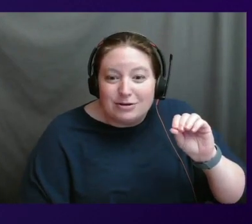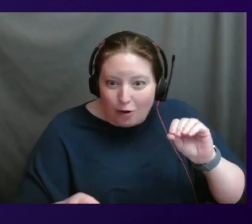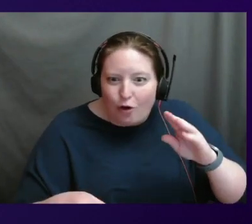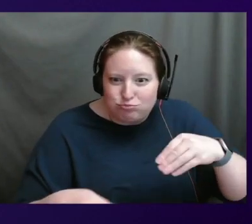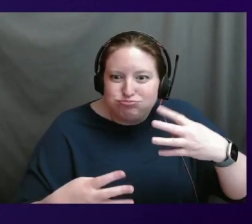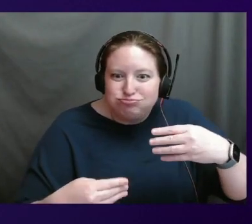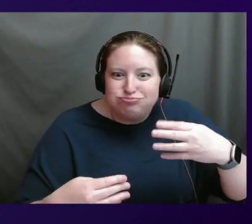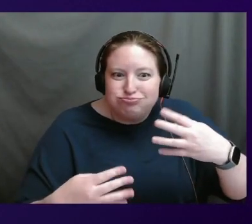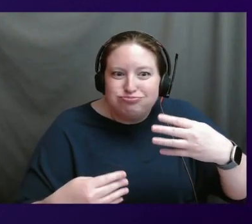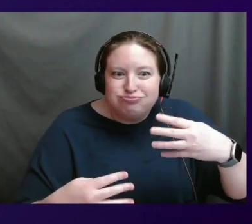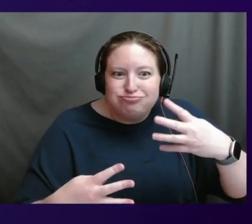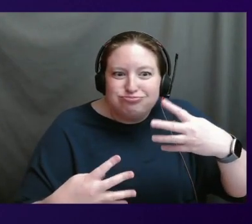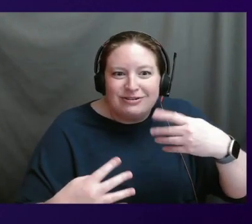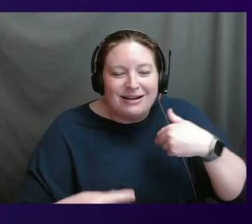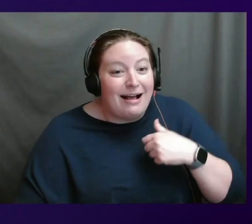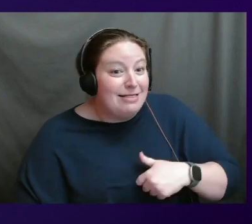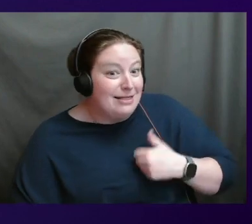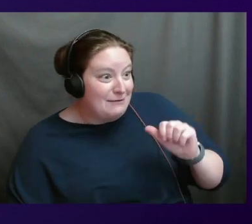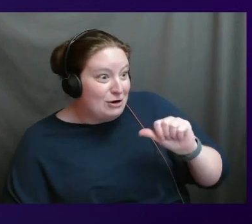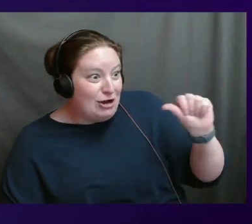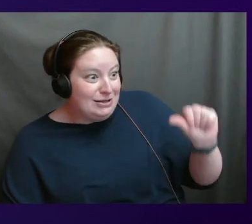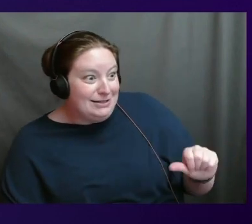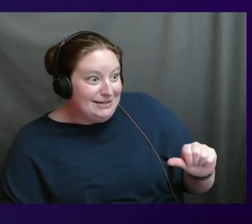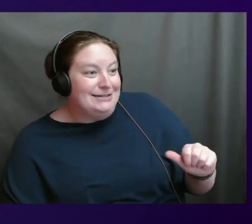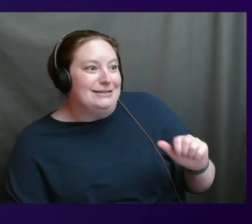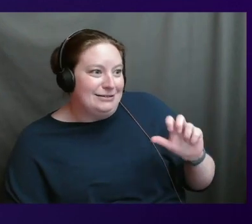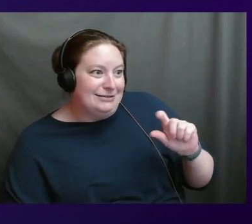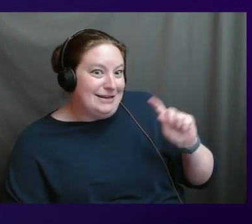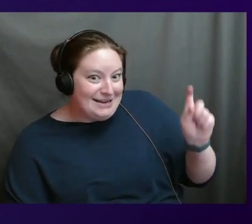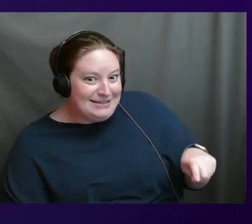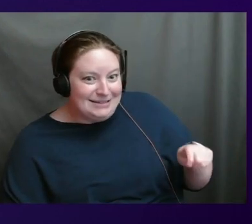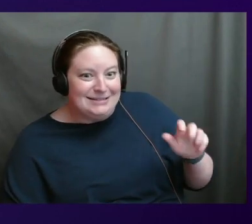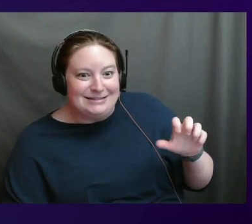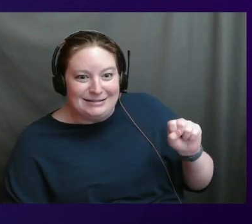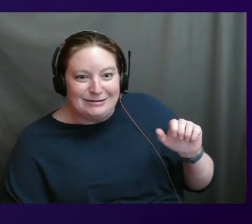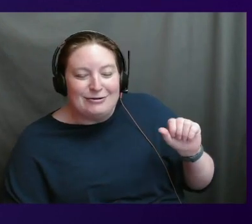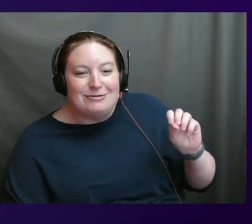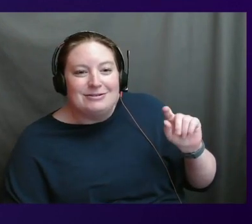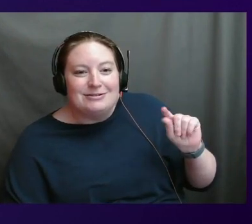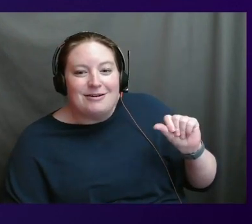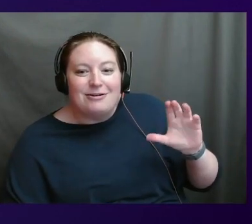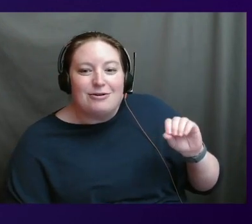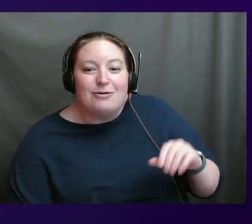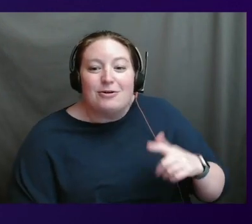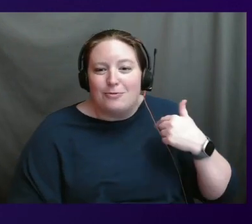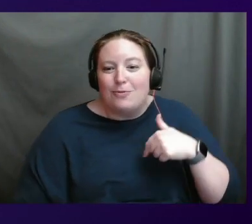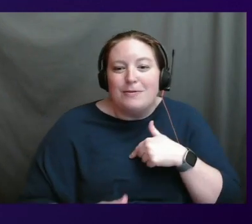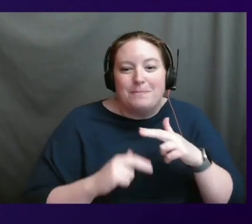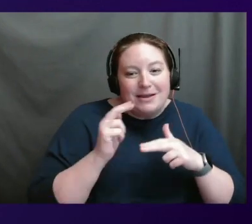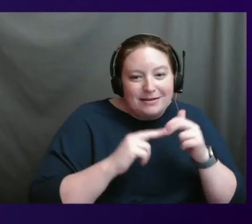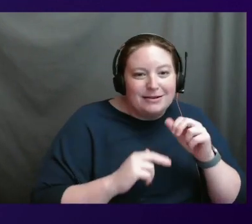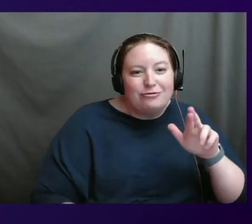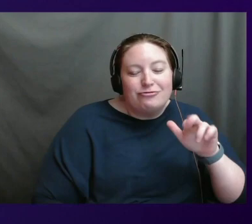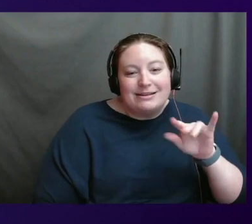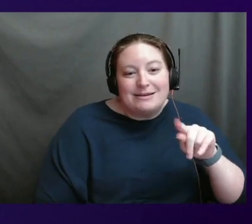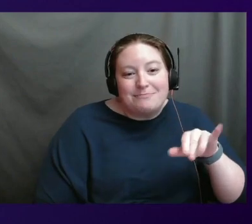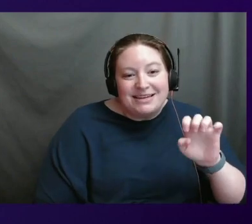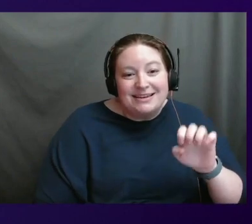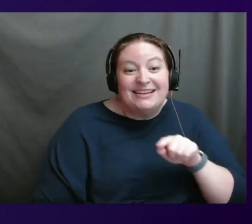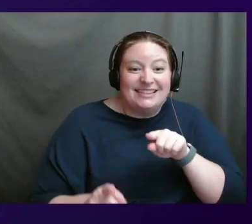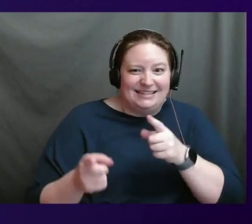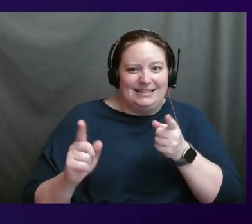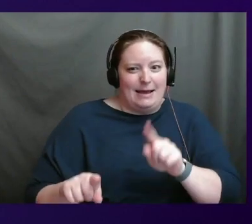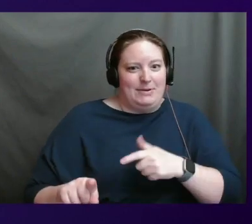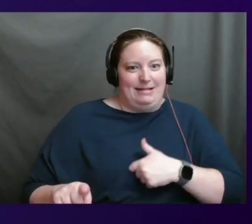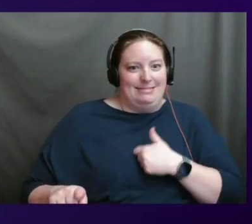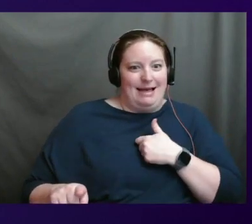I live in Austin. Tacos are my favorite. Nice, I live nice, in nice. Austin, Texas, so that's like, We're building a All the recipe. Out. tacos. This I is can get you amazing. tacos. So this is happening live, and the fact